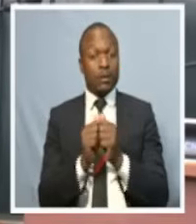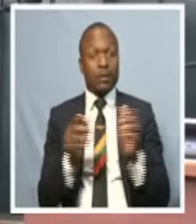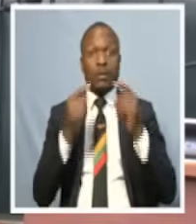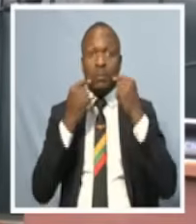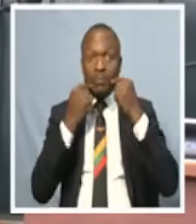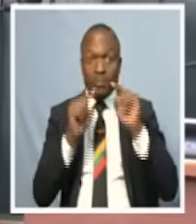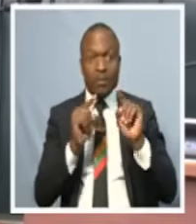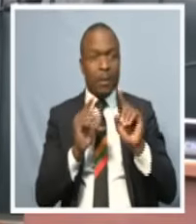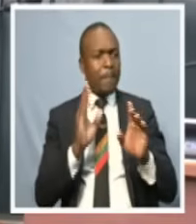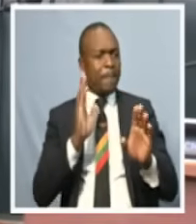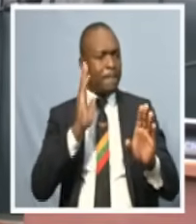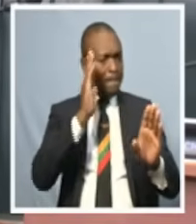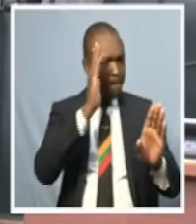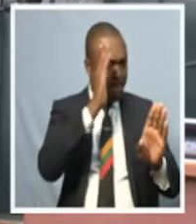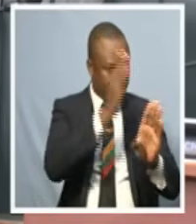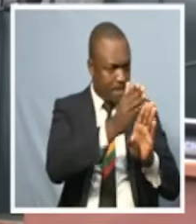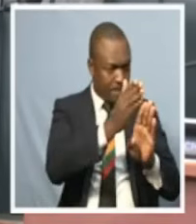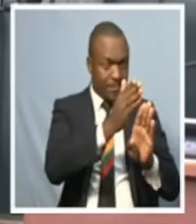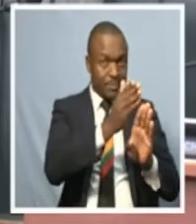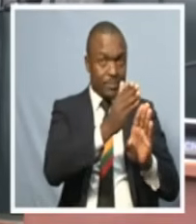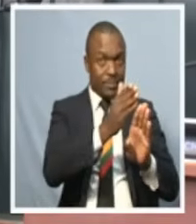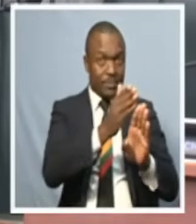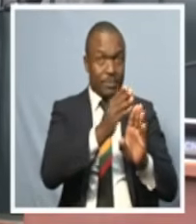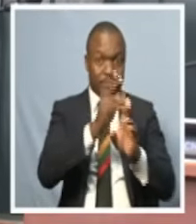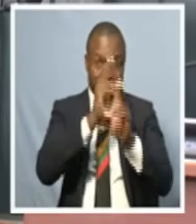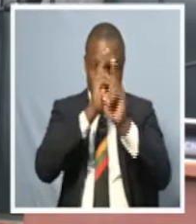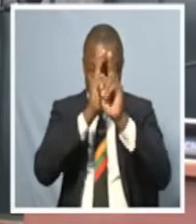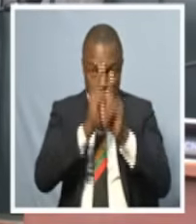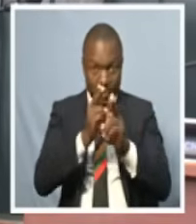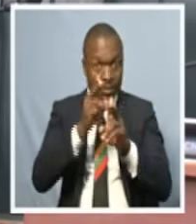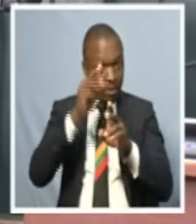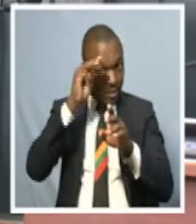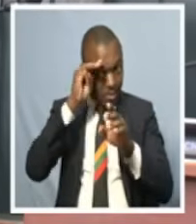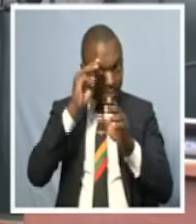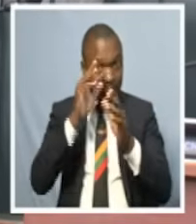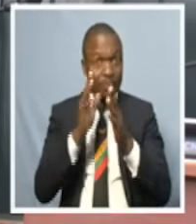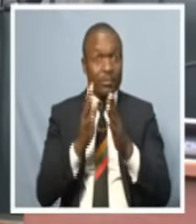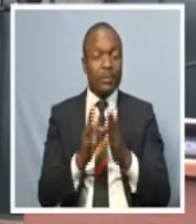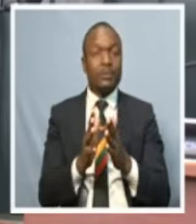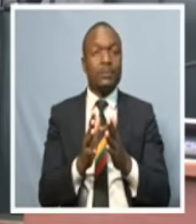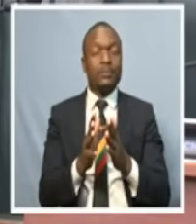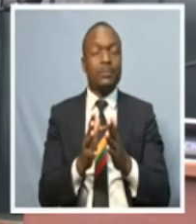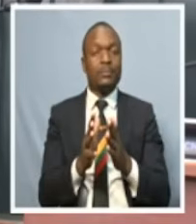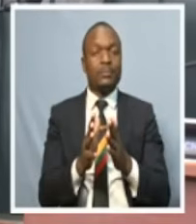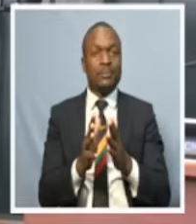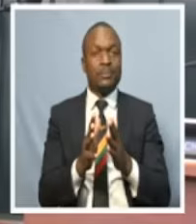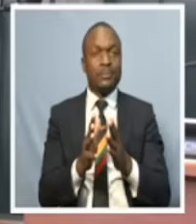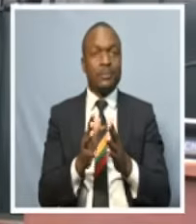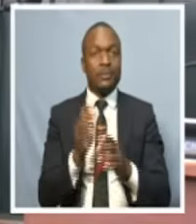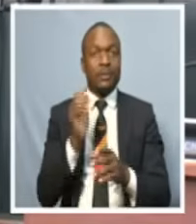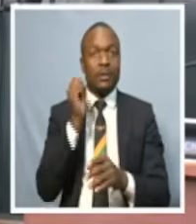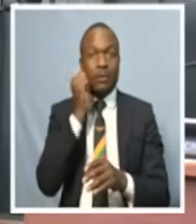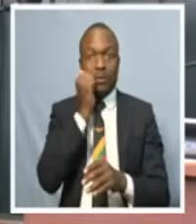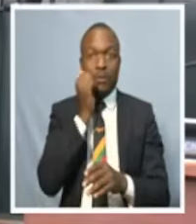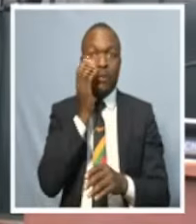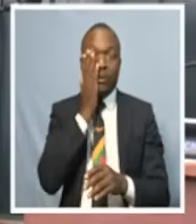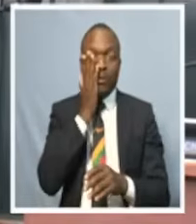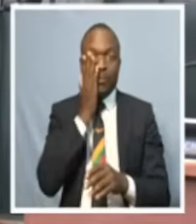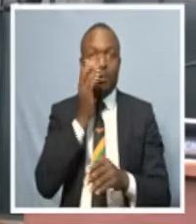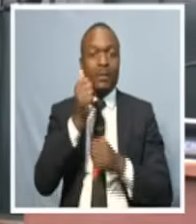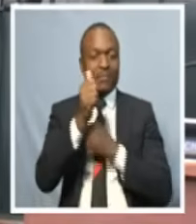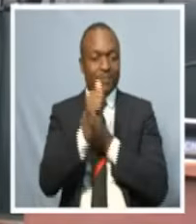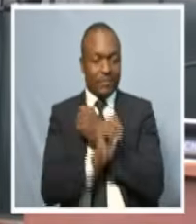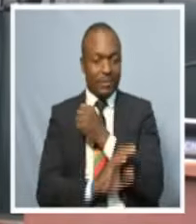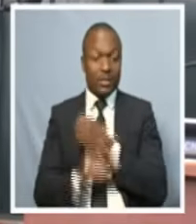is directed at the Honorable Minister of Home Affairs and Internal